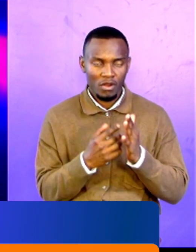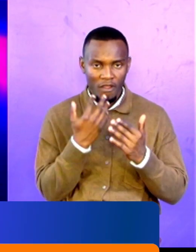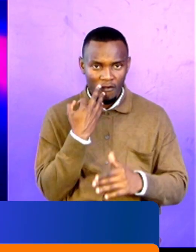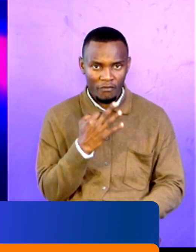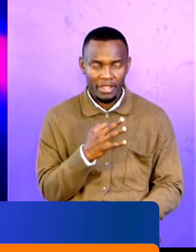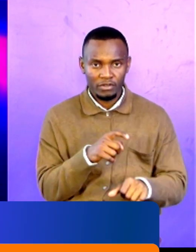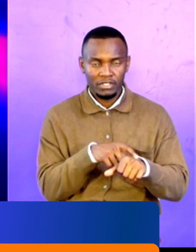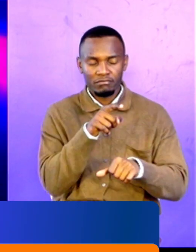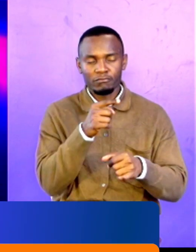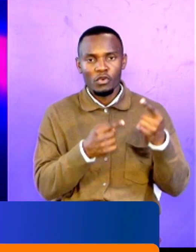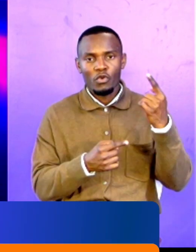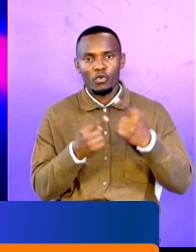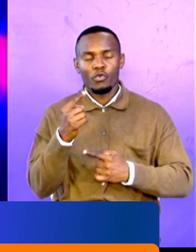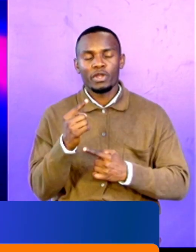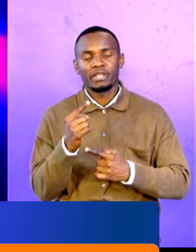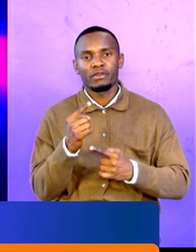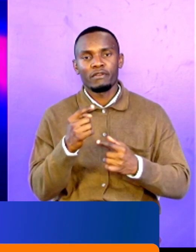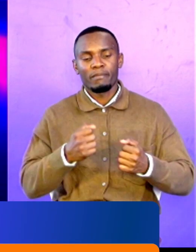first major piece of silverware for